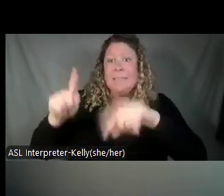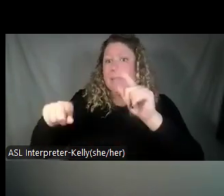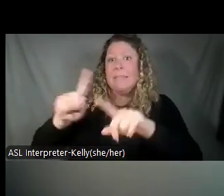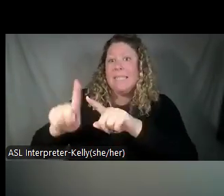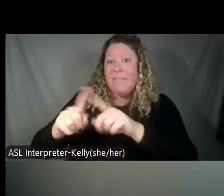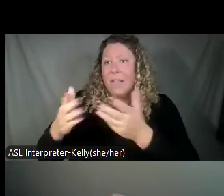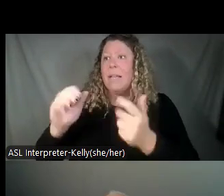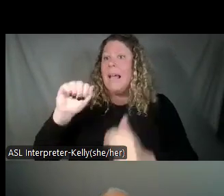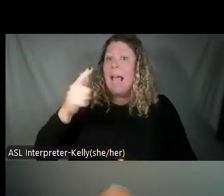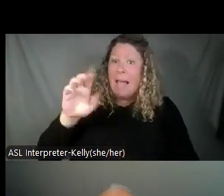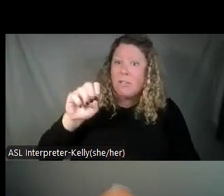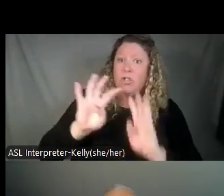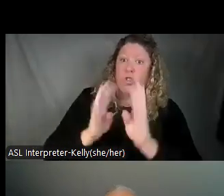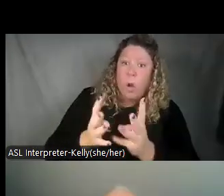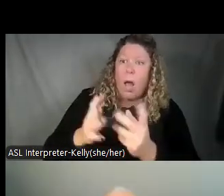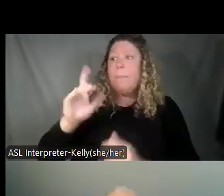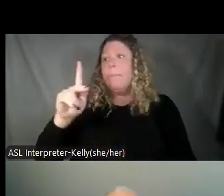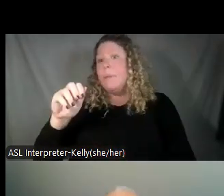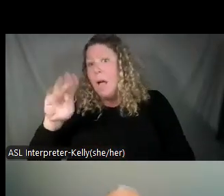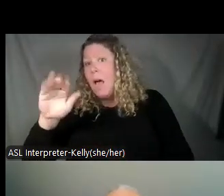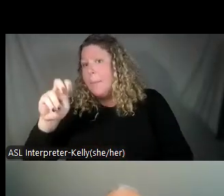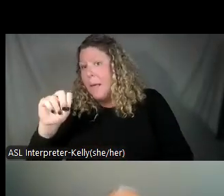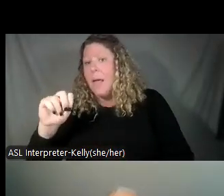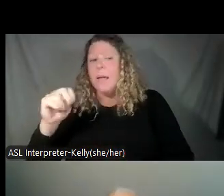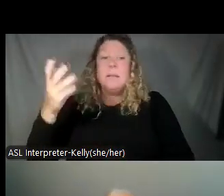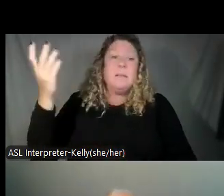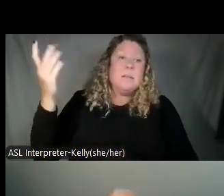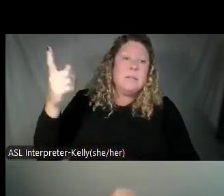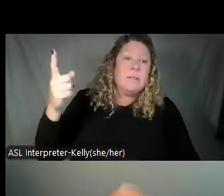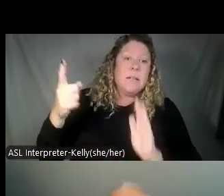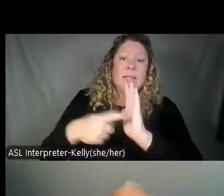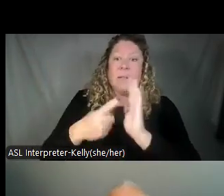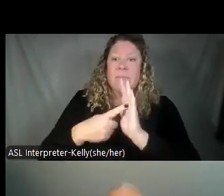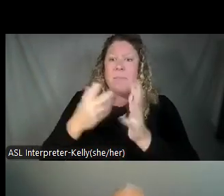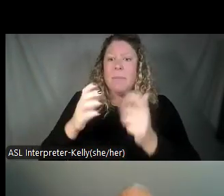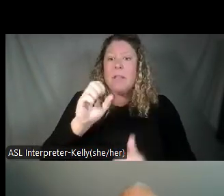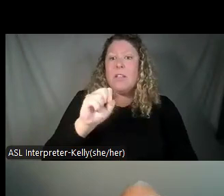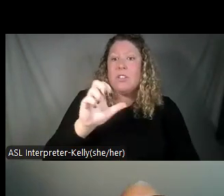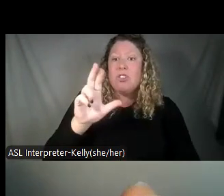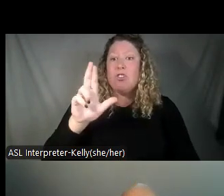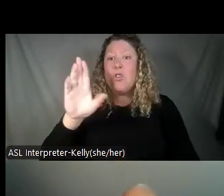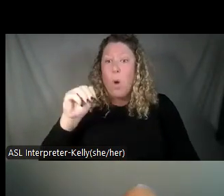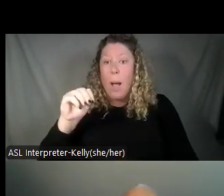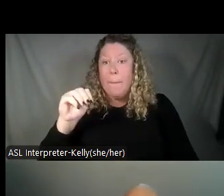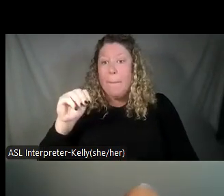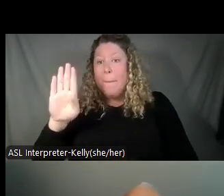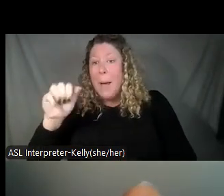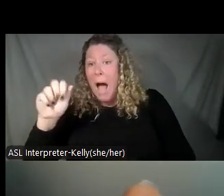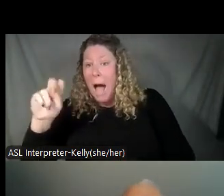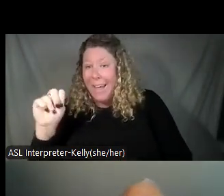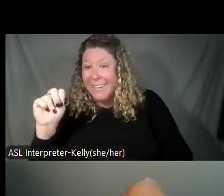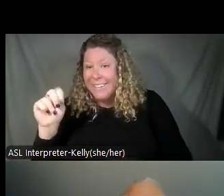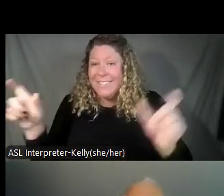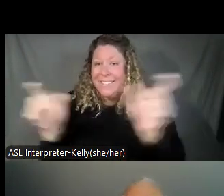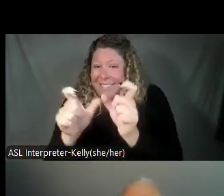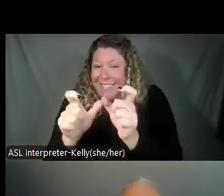Scrum. Yes, Agile is Kanban. And sometimes they've even combined it into names like Scrumbon. And so